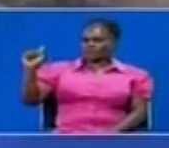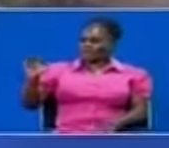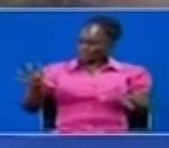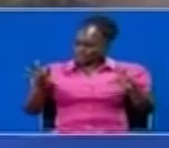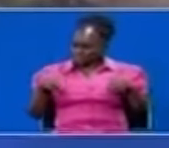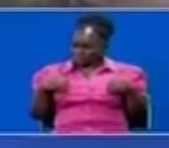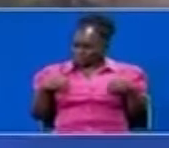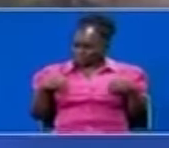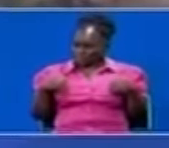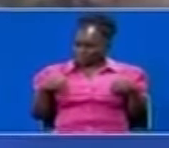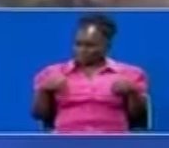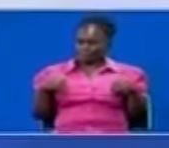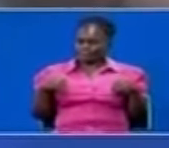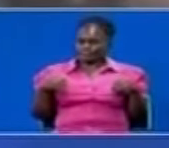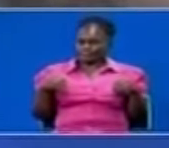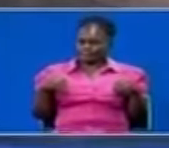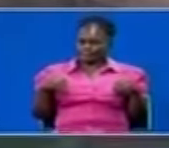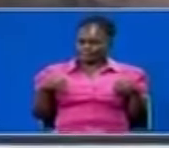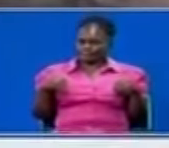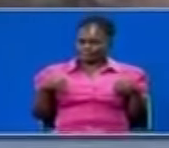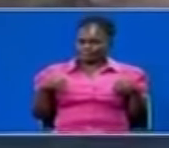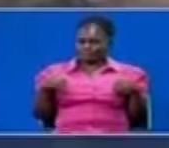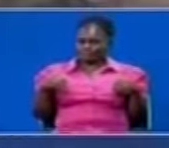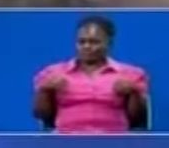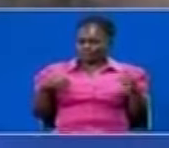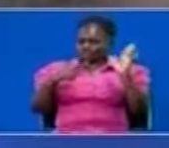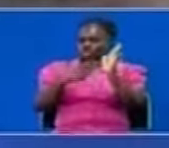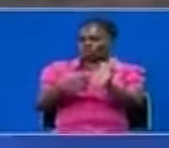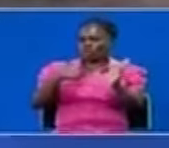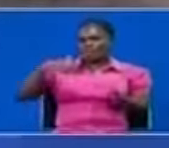Unakubali waungane na NASA? Ungepe na kubali yonu kwa mkono.